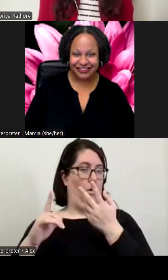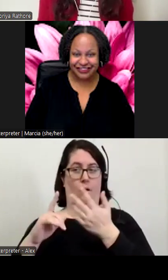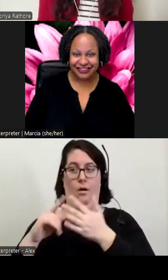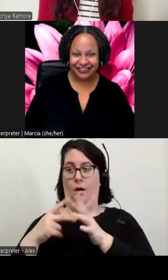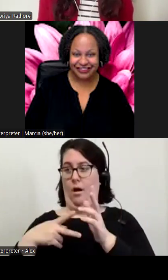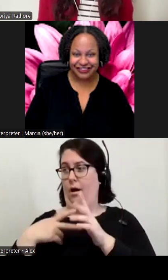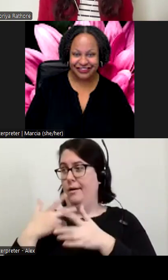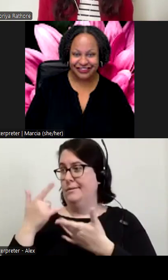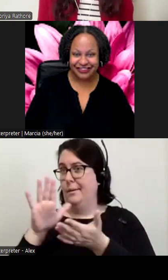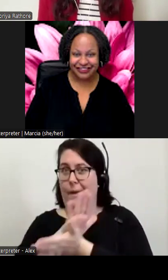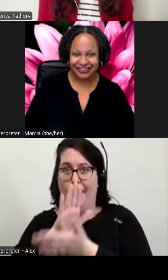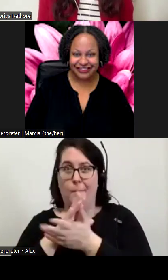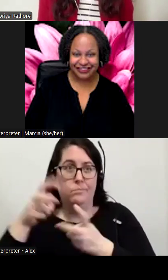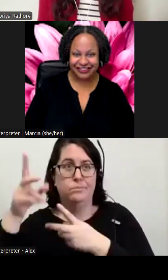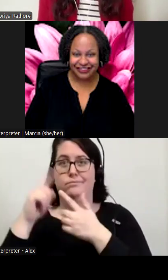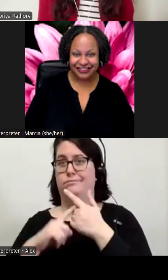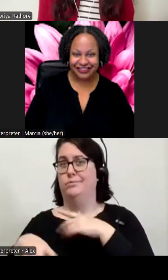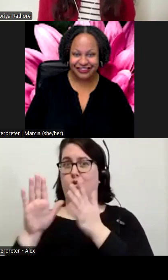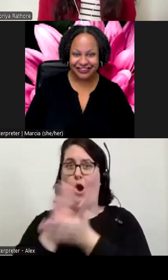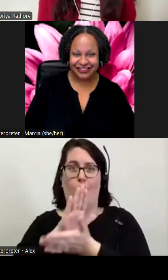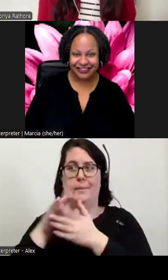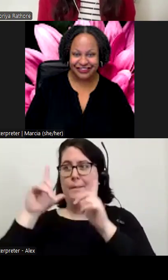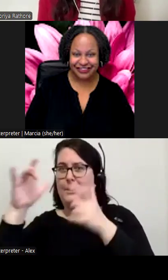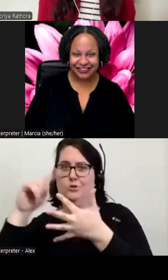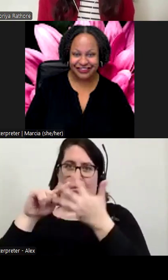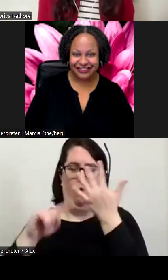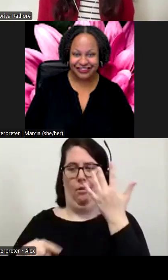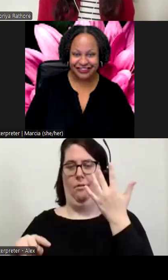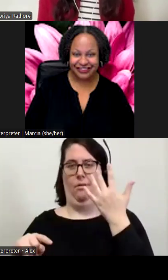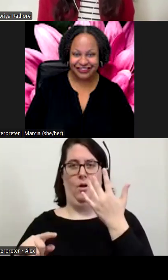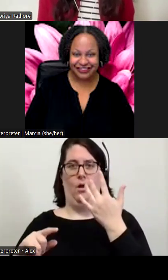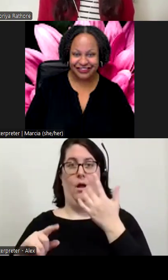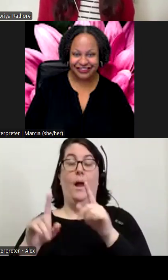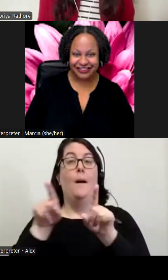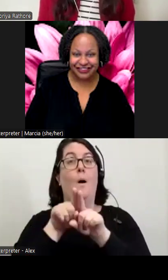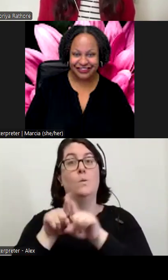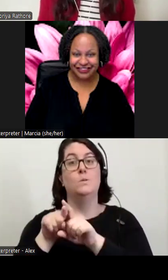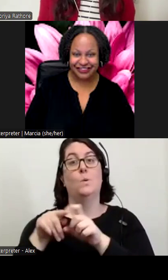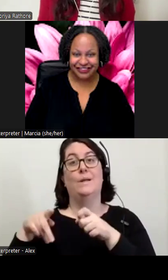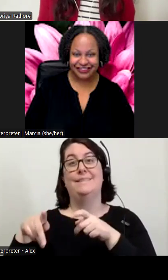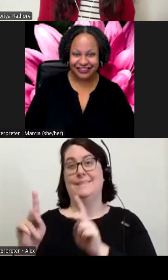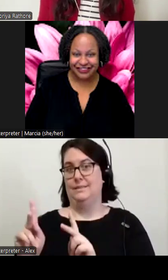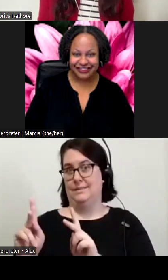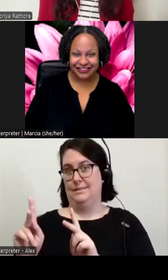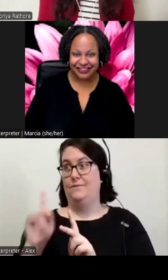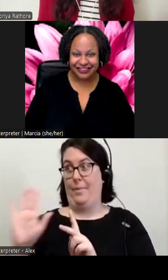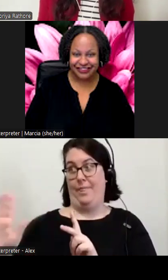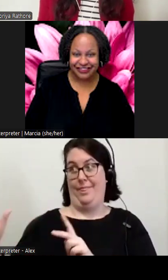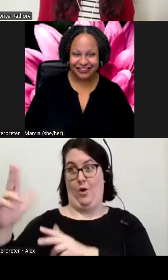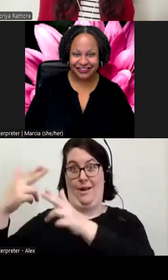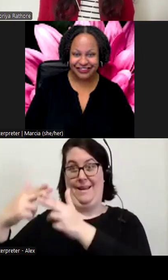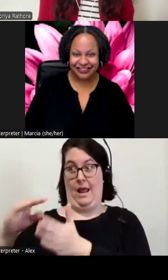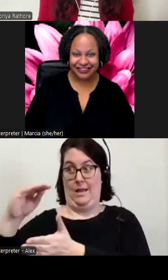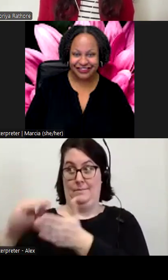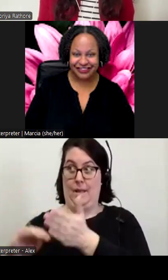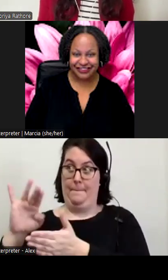support materials. You want to make sure that you also have consent to submit the project contributors' names and